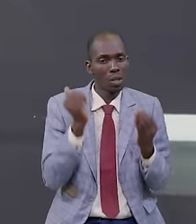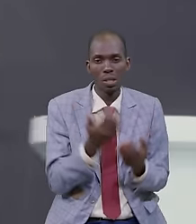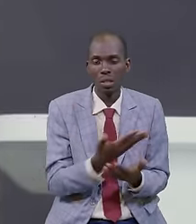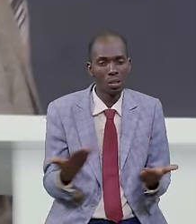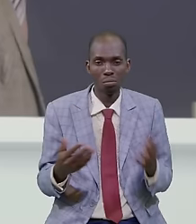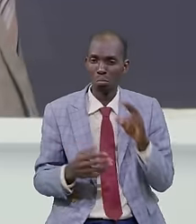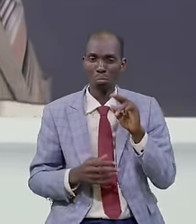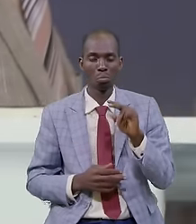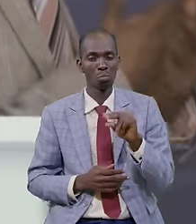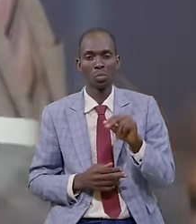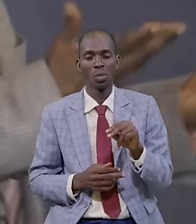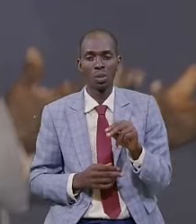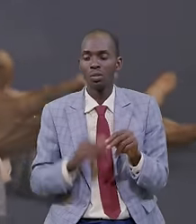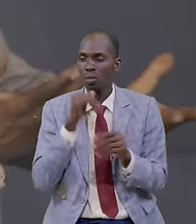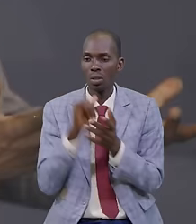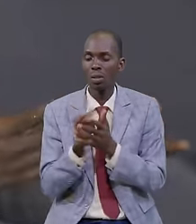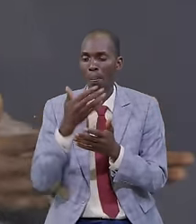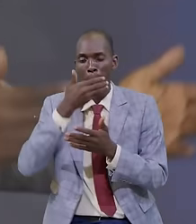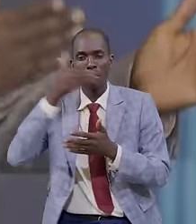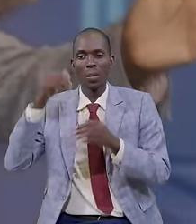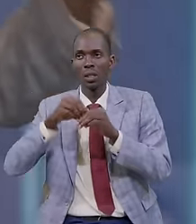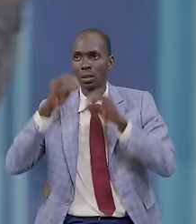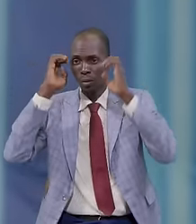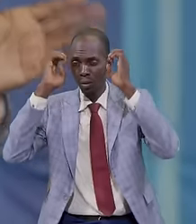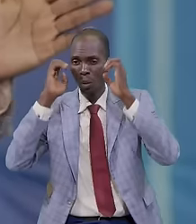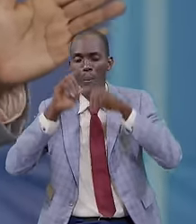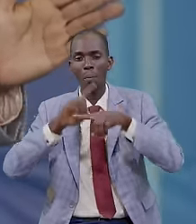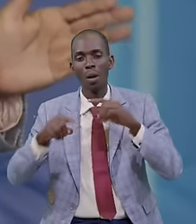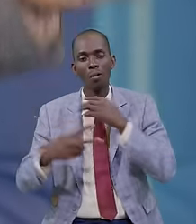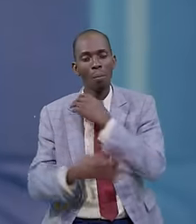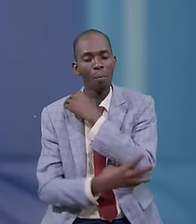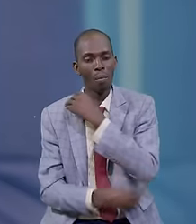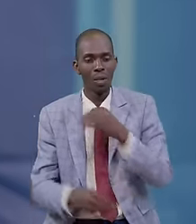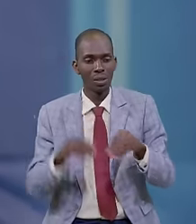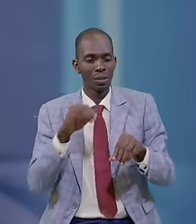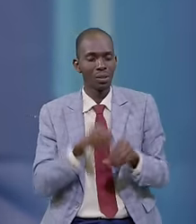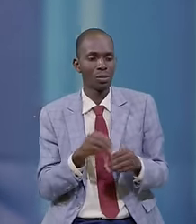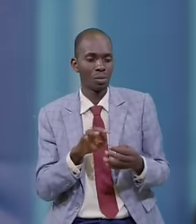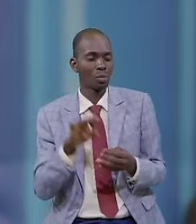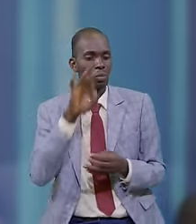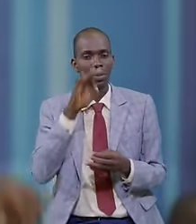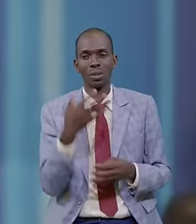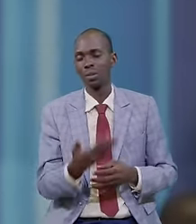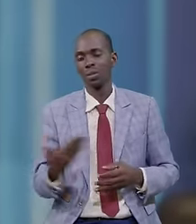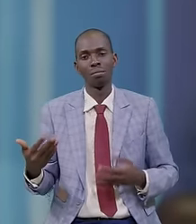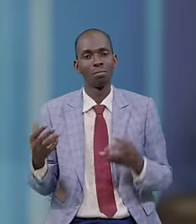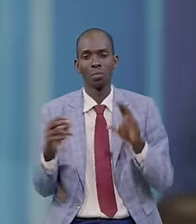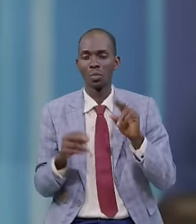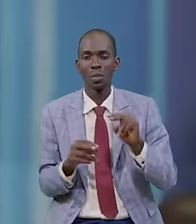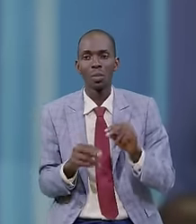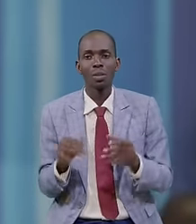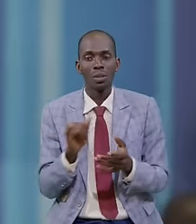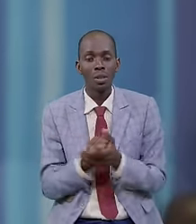nothing about the character of a saved, sanctified soul that